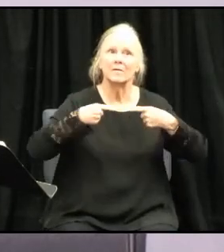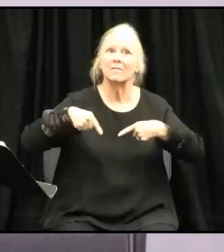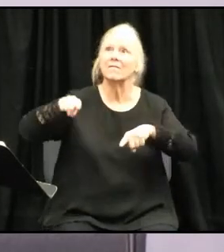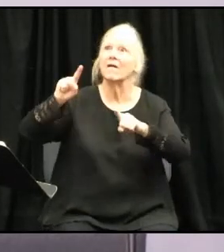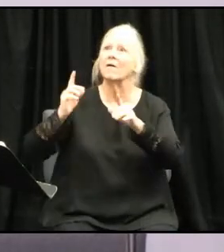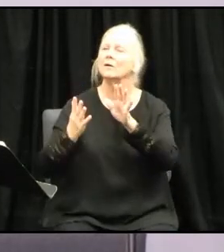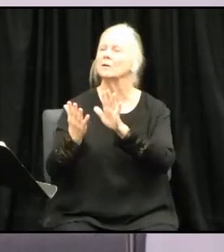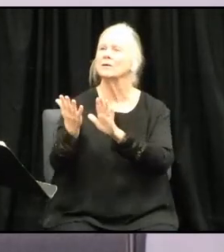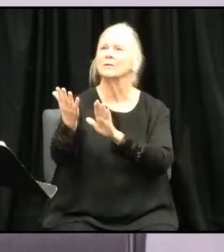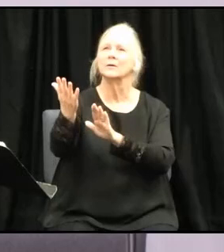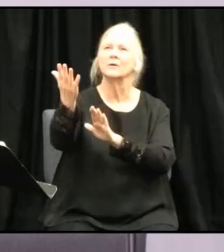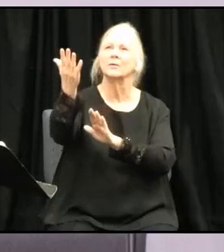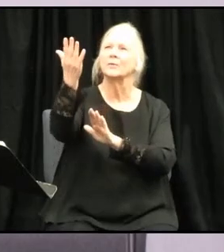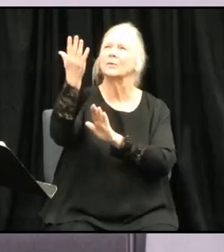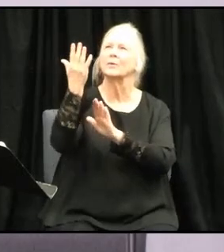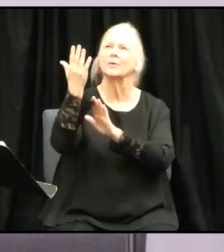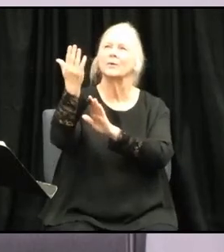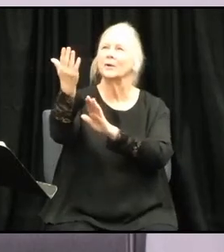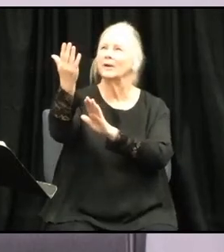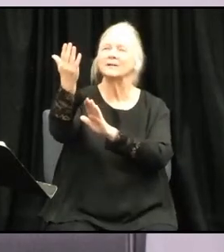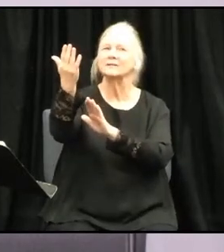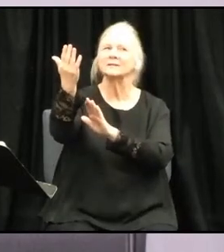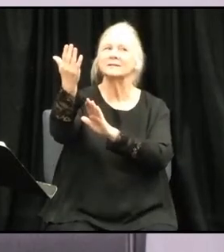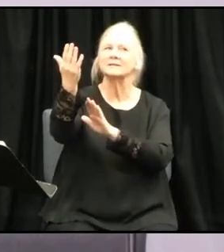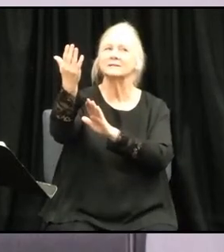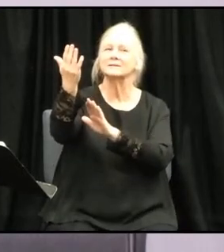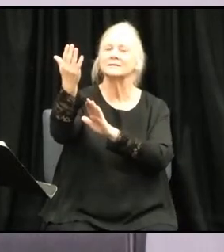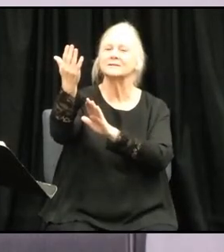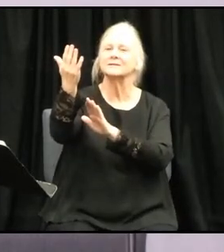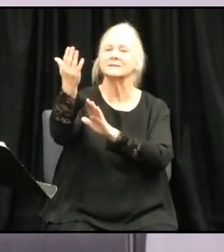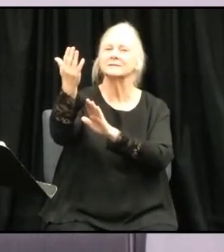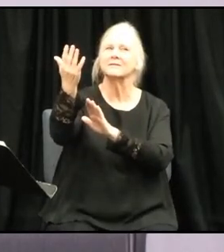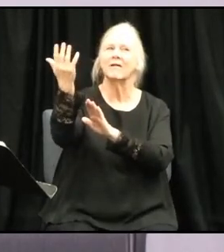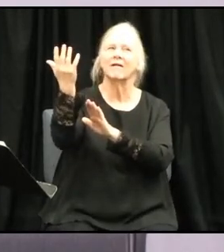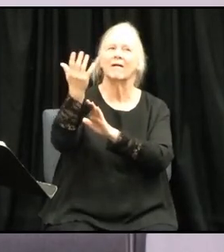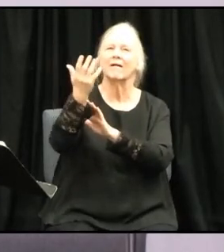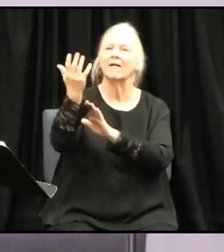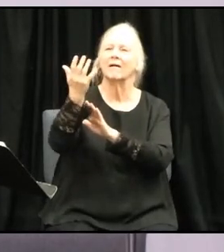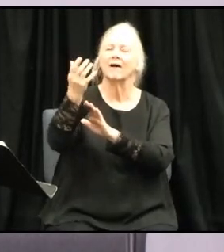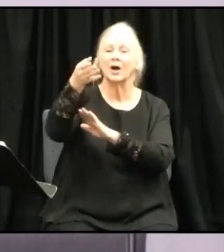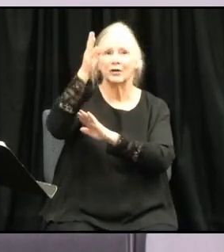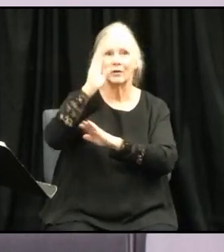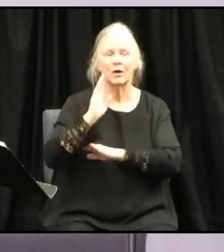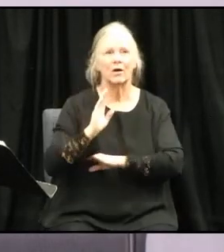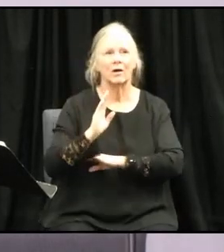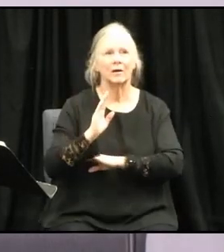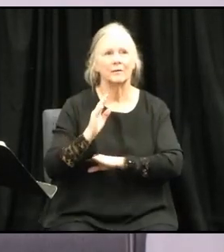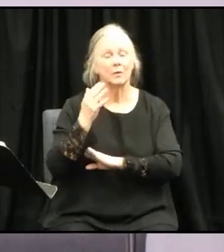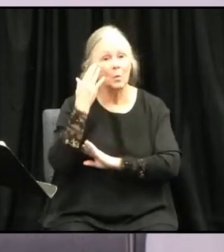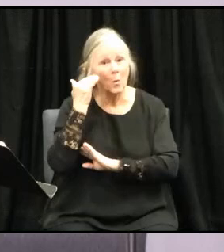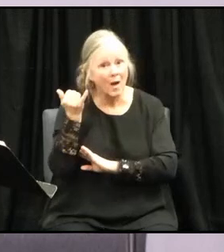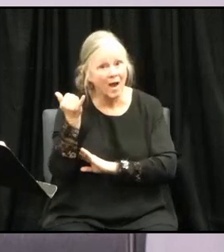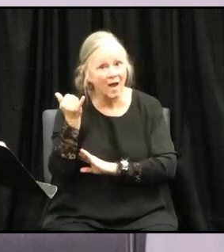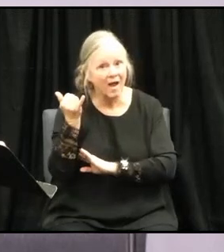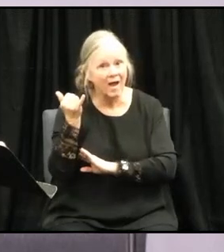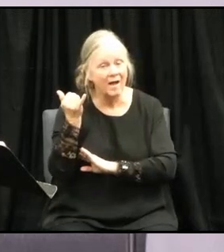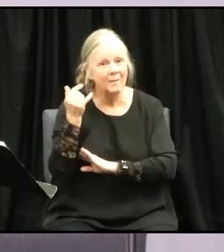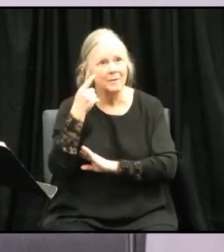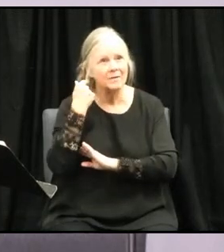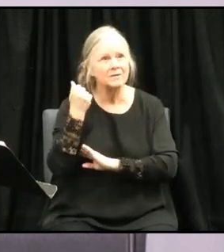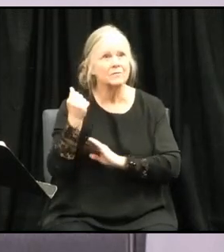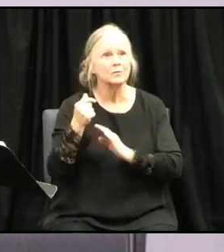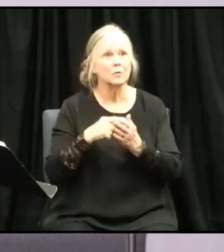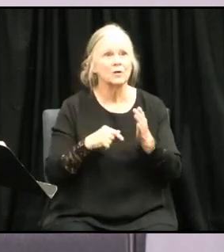When we were faithless. Why? Because of His unconditional love for us that has now formed His